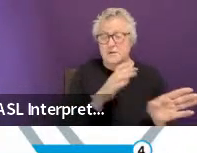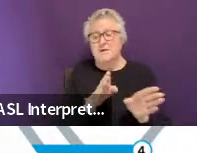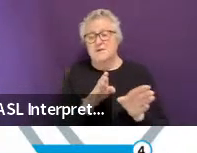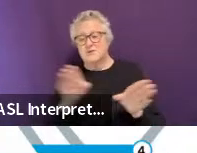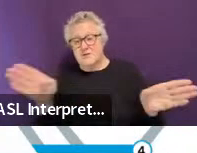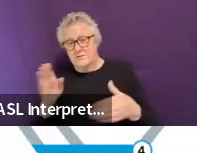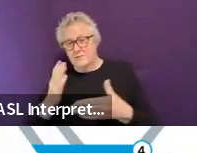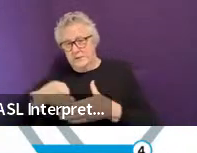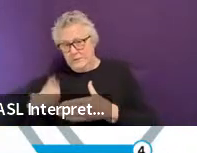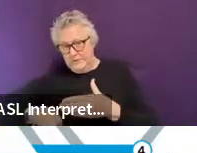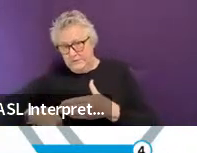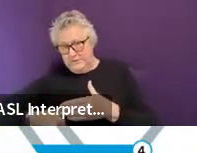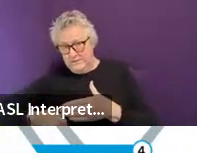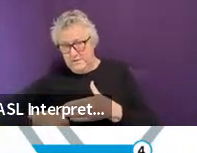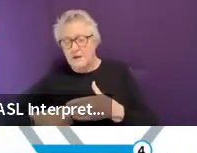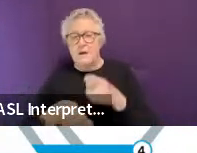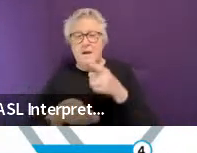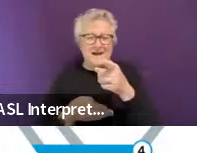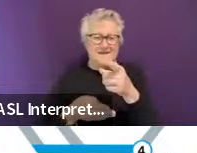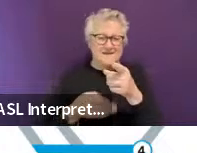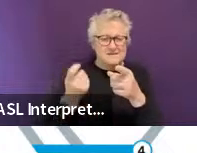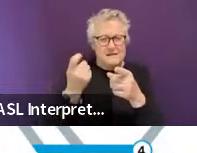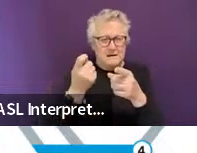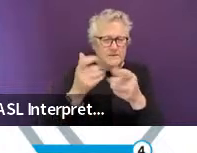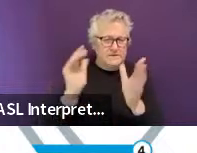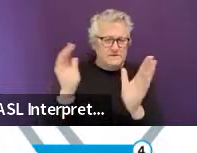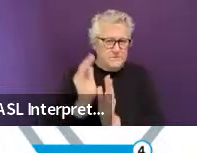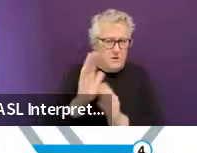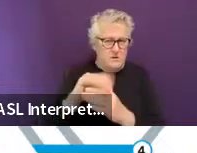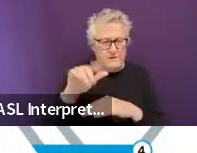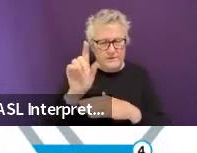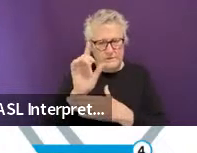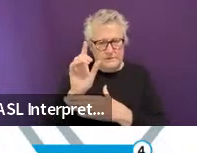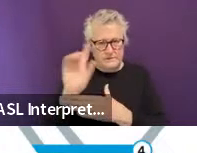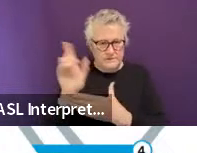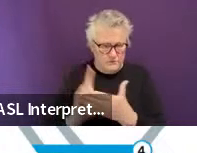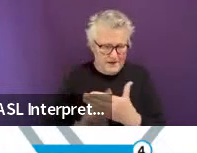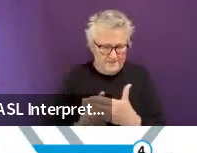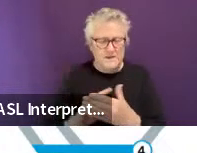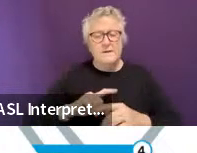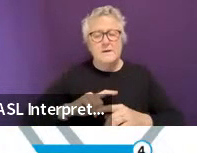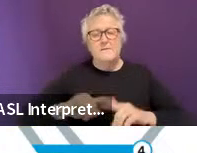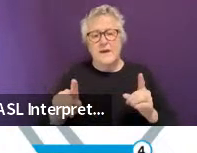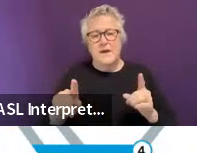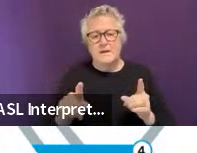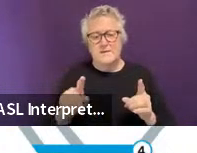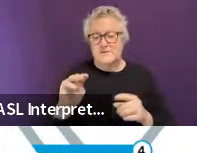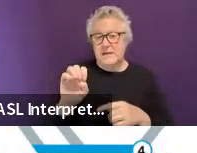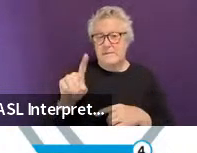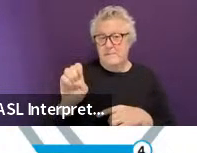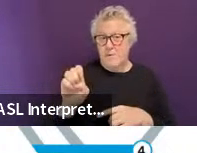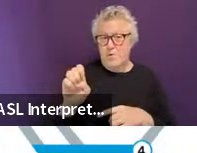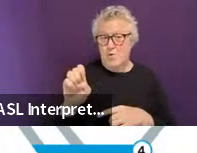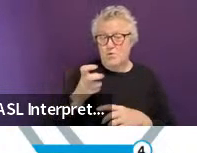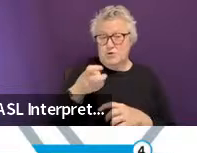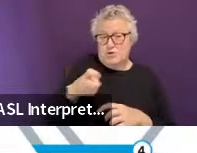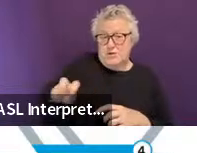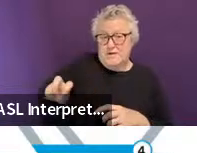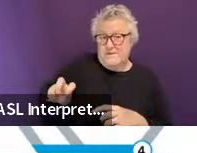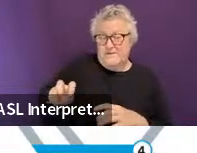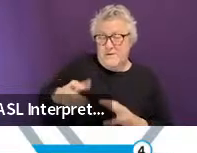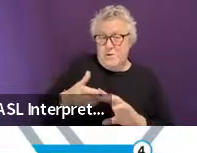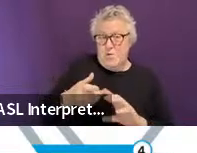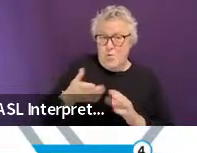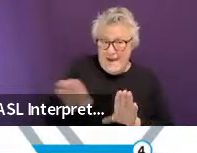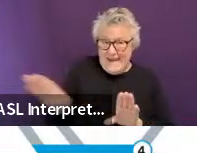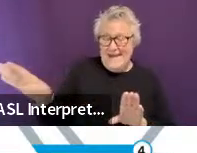I know they're super small in this graphic. Anticipated GHG reduction, mode shift away from SOV, variable rate tolling. All of